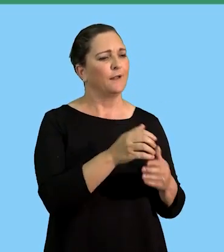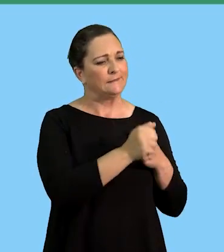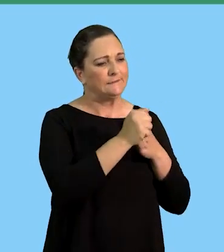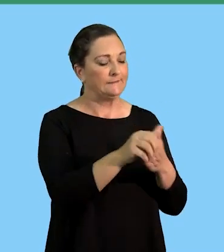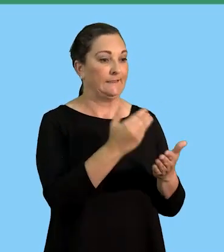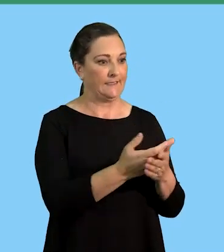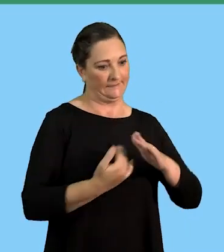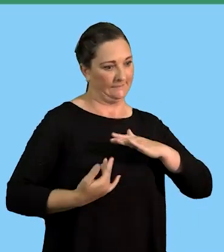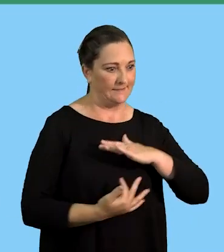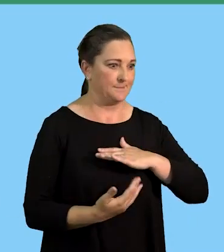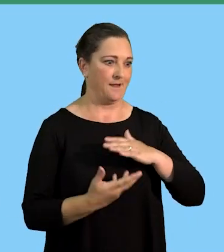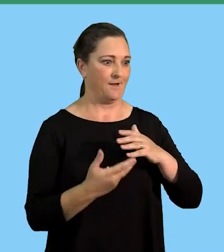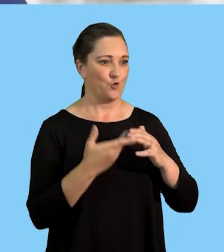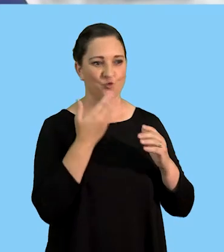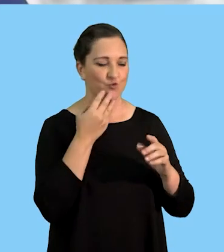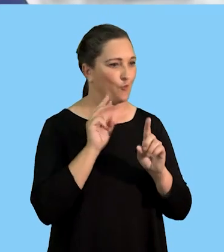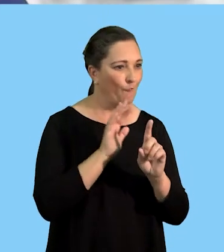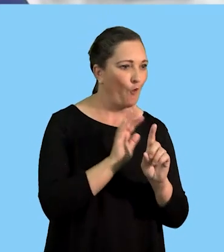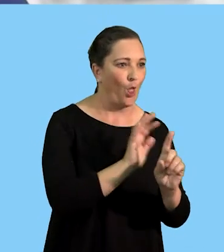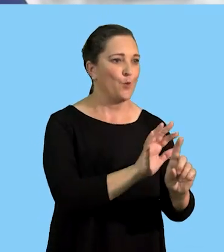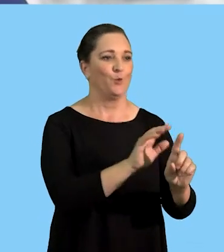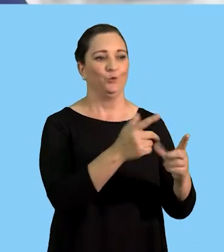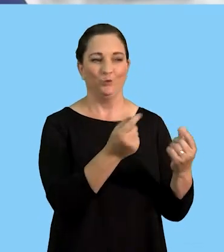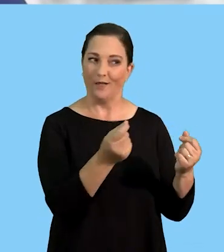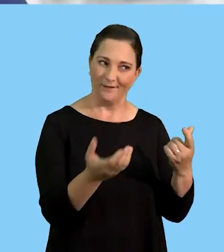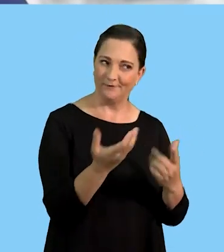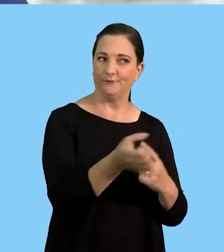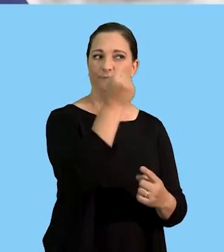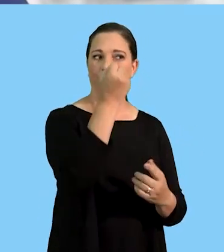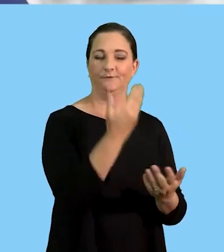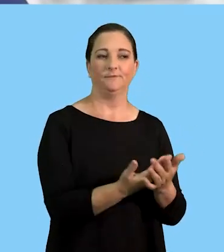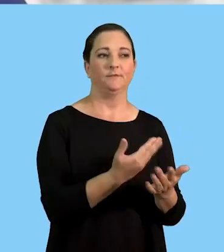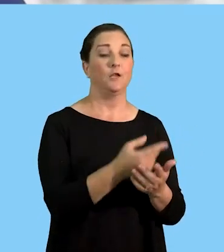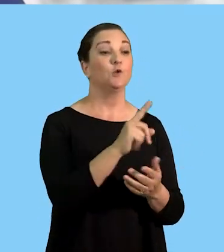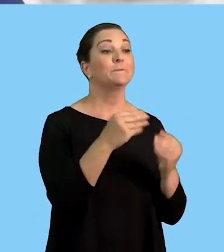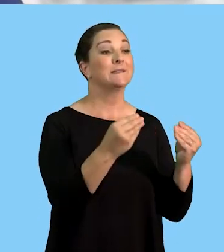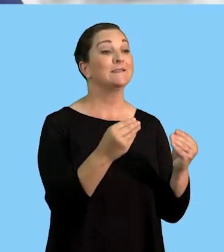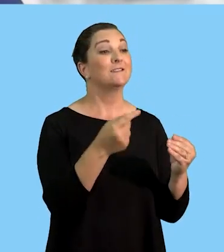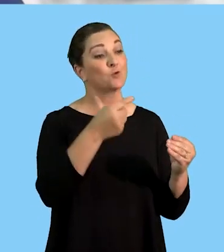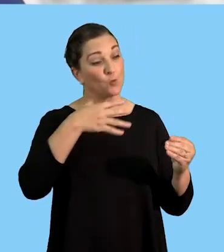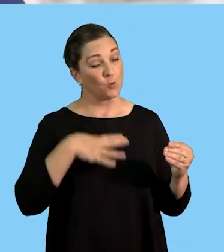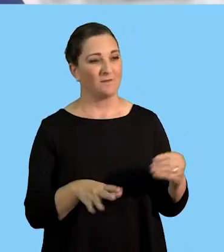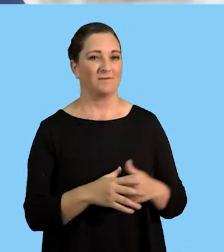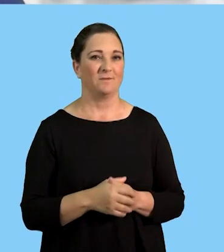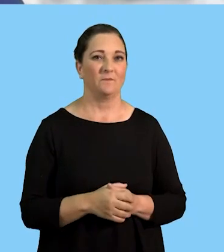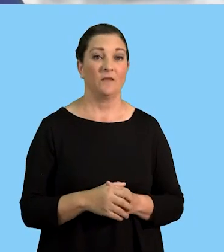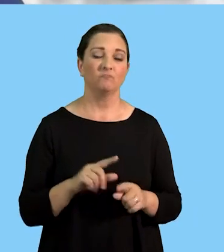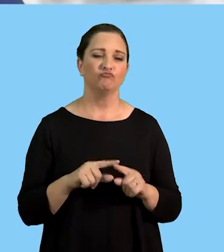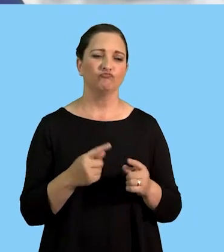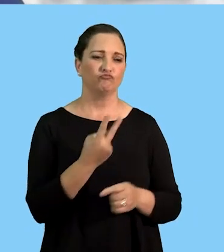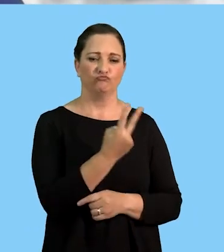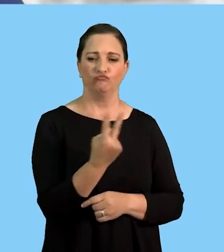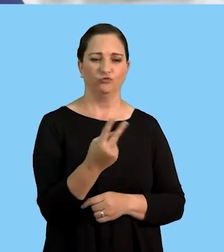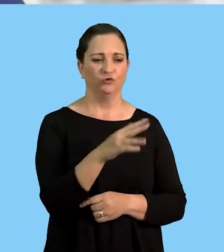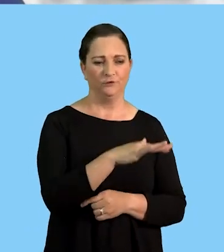that you inspire the followers to also achieve what the business wants to achieve. So those